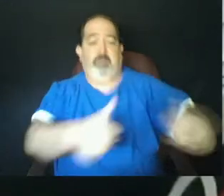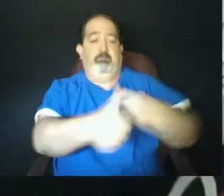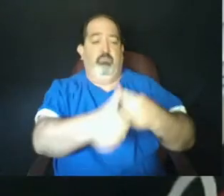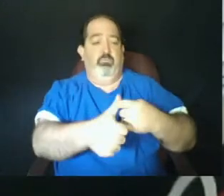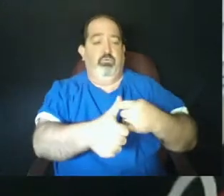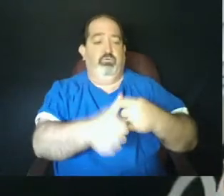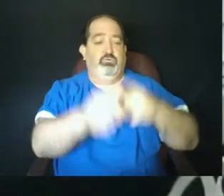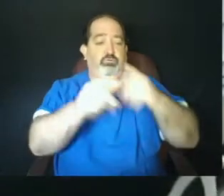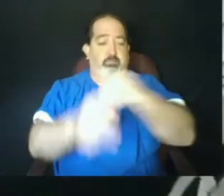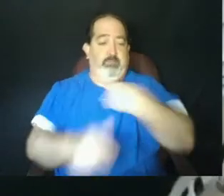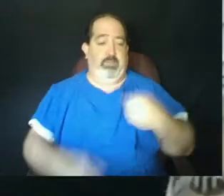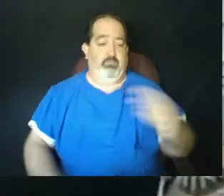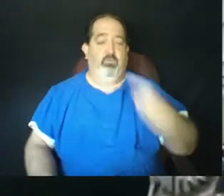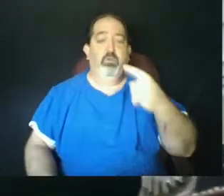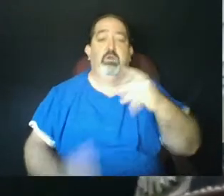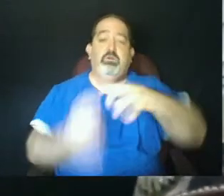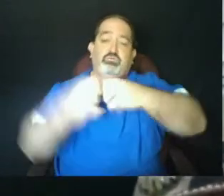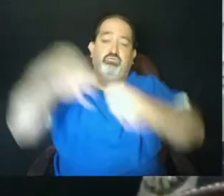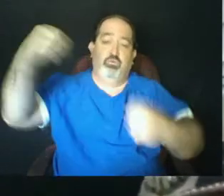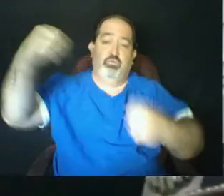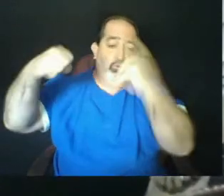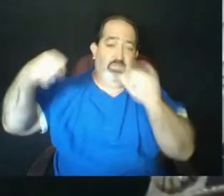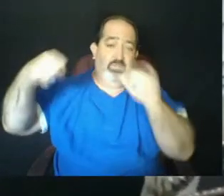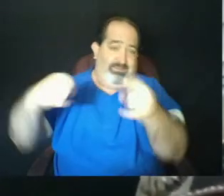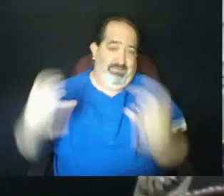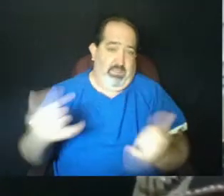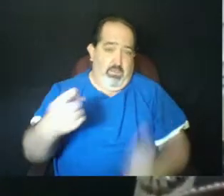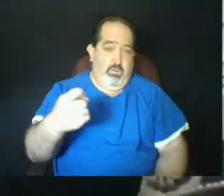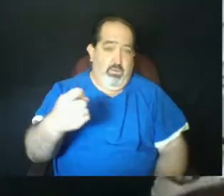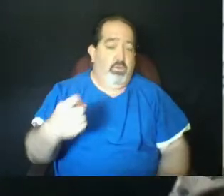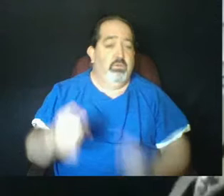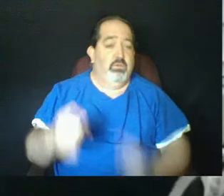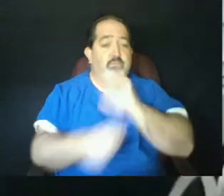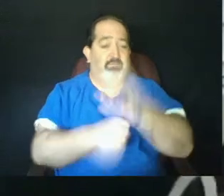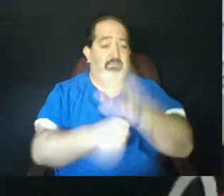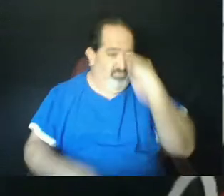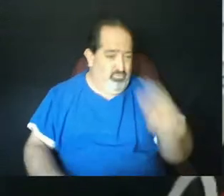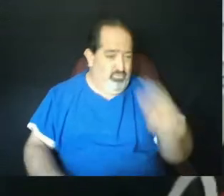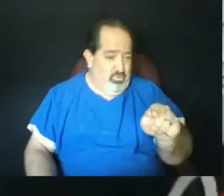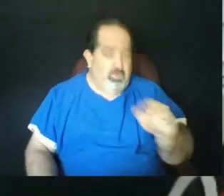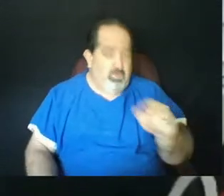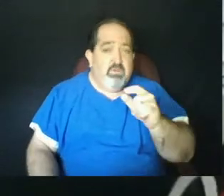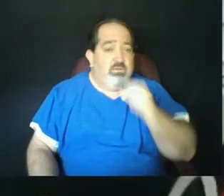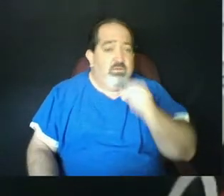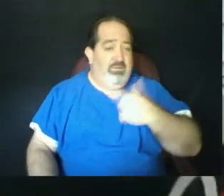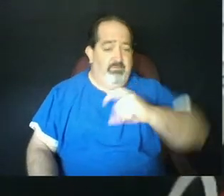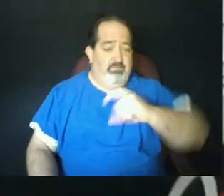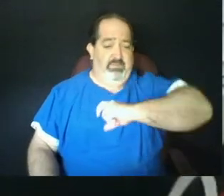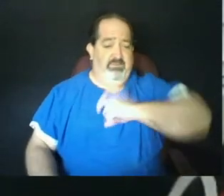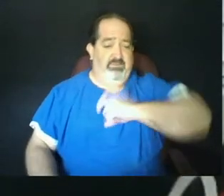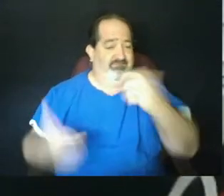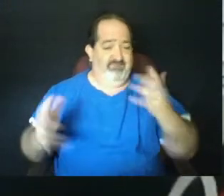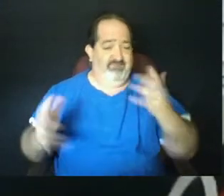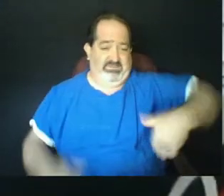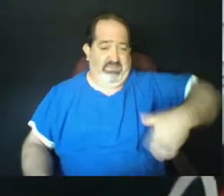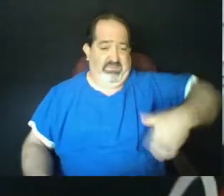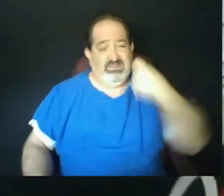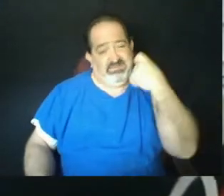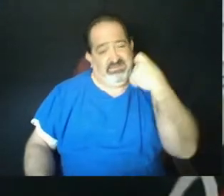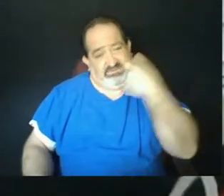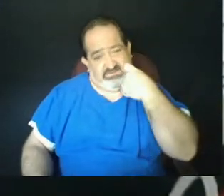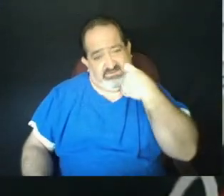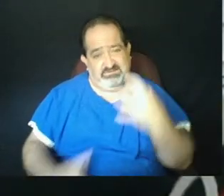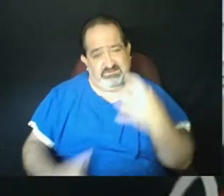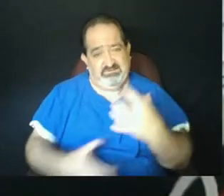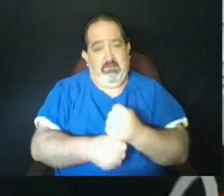it. And this is what the scroll looks like at the moment, the promissory for you. We do not have the medallion done at this time because we just got